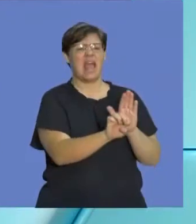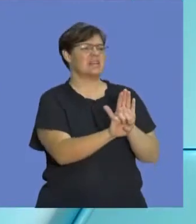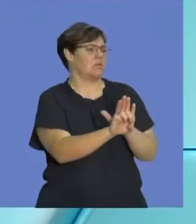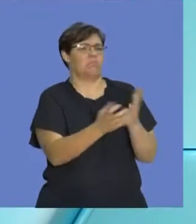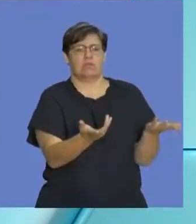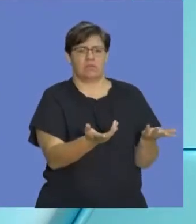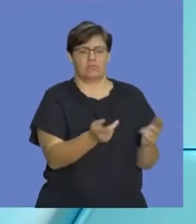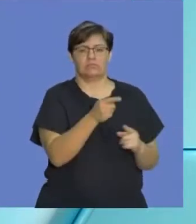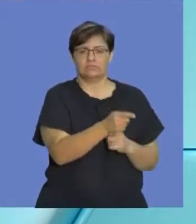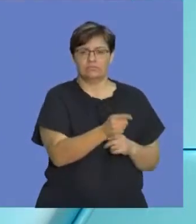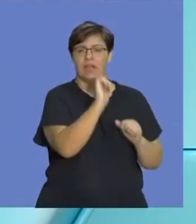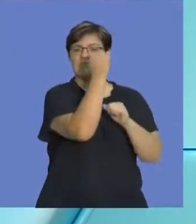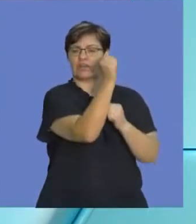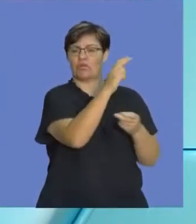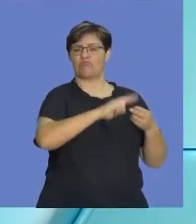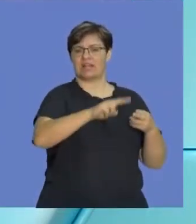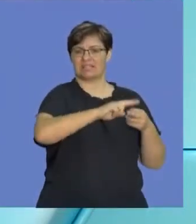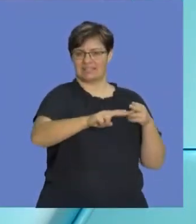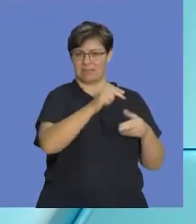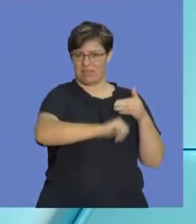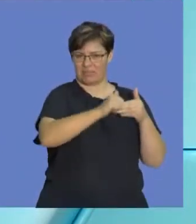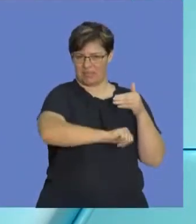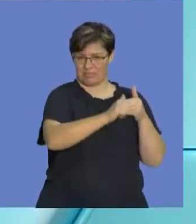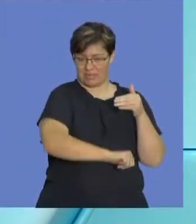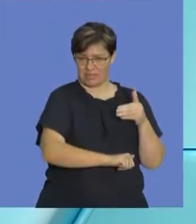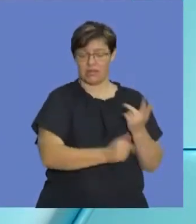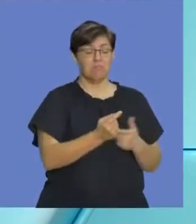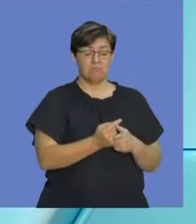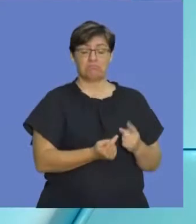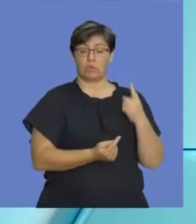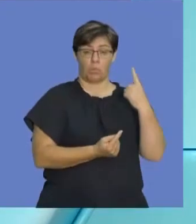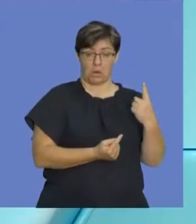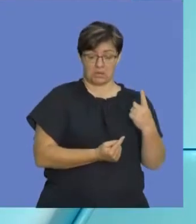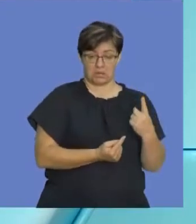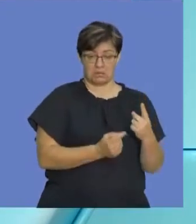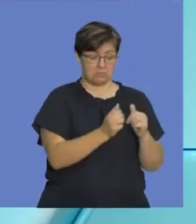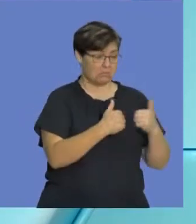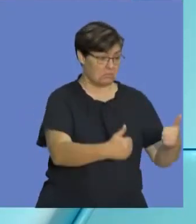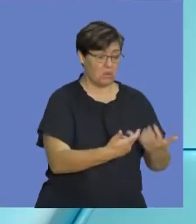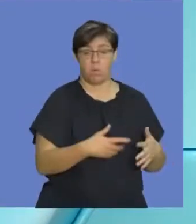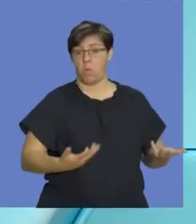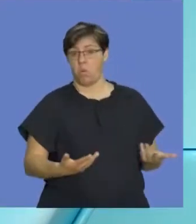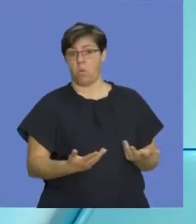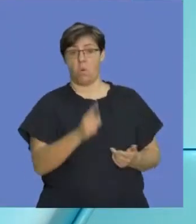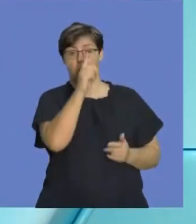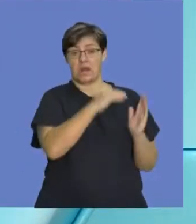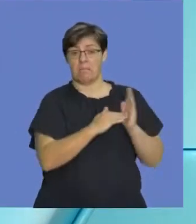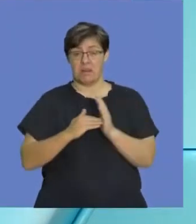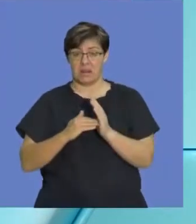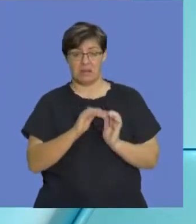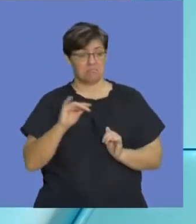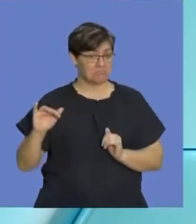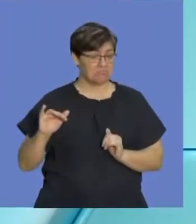example. Your factory rental, whether you manufacture one product or whether you manufacture 1 million